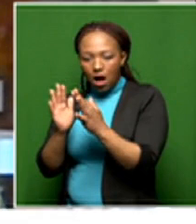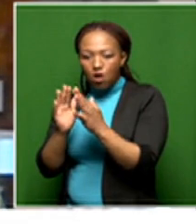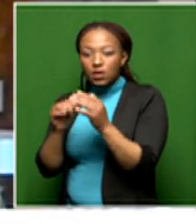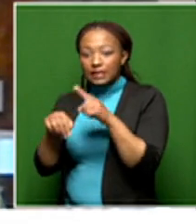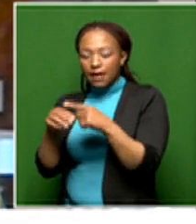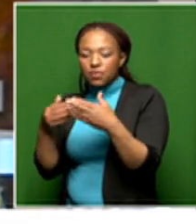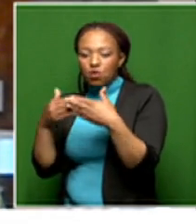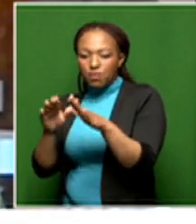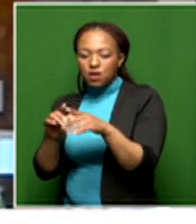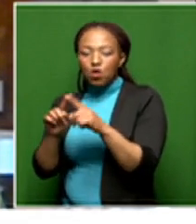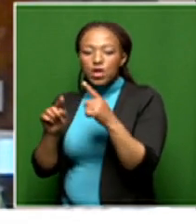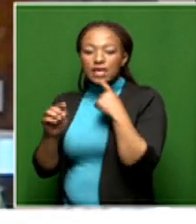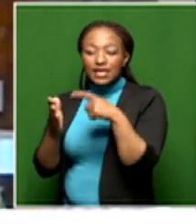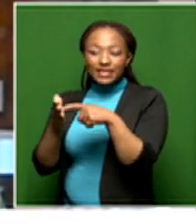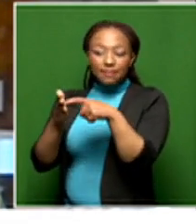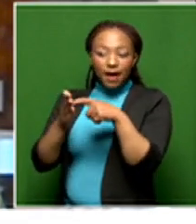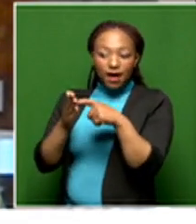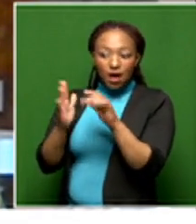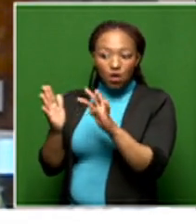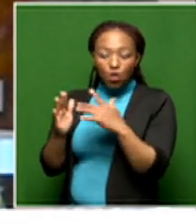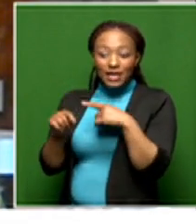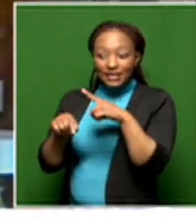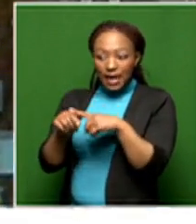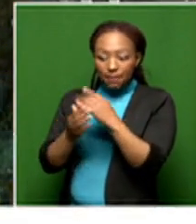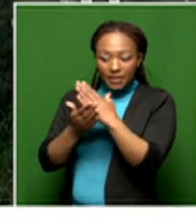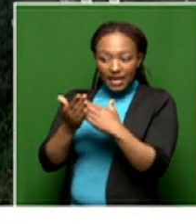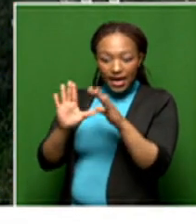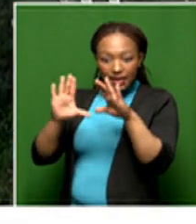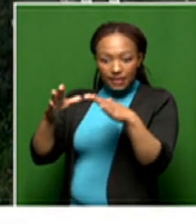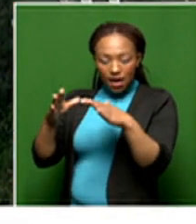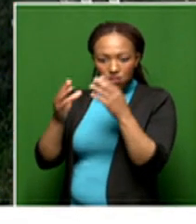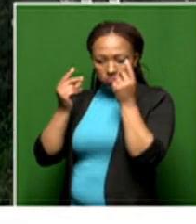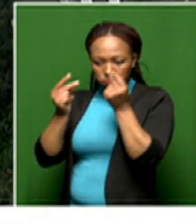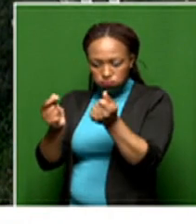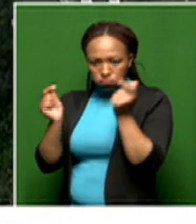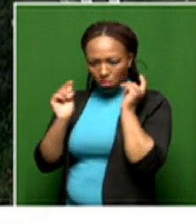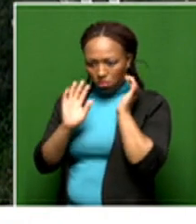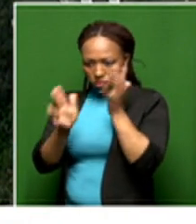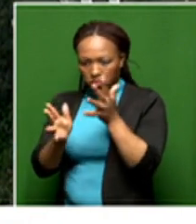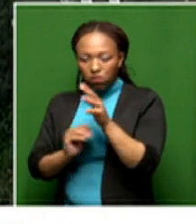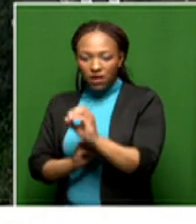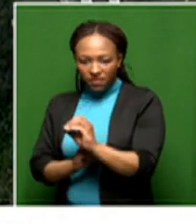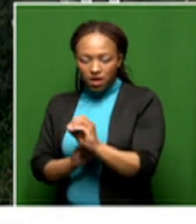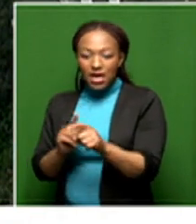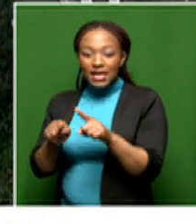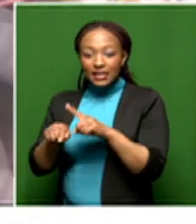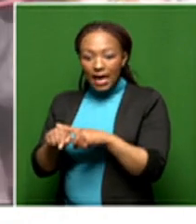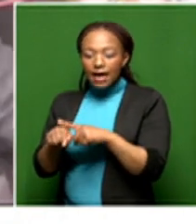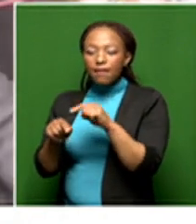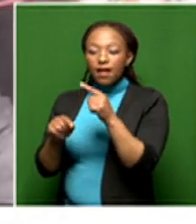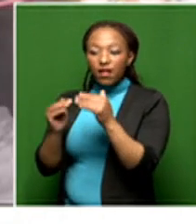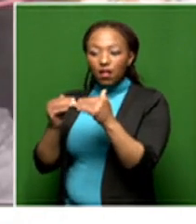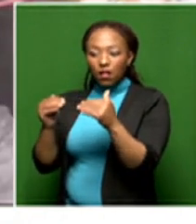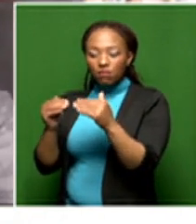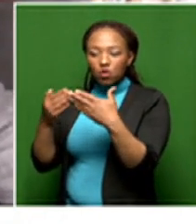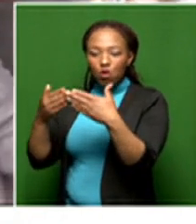that there will be pent-up demand, and once the sector opens, we'll see a flurry rush, essentially. So when we opened up the stages, the first stage